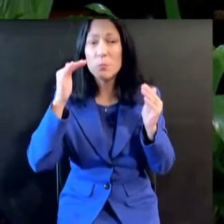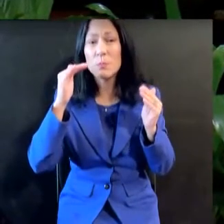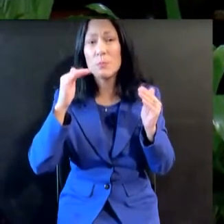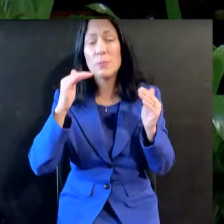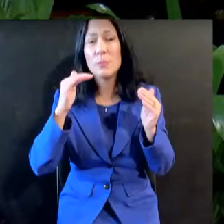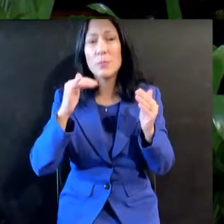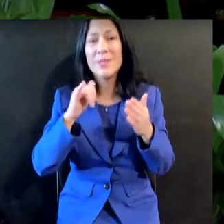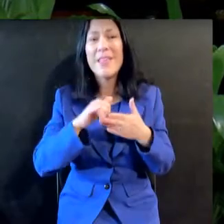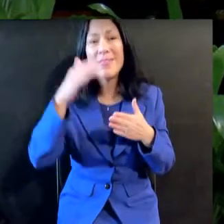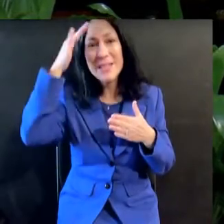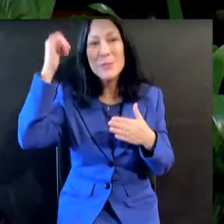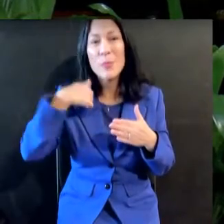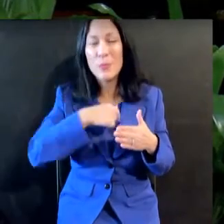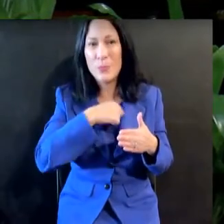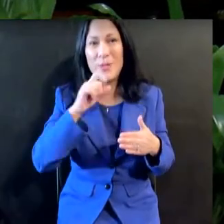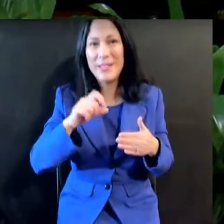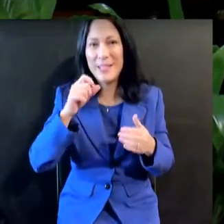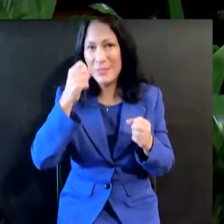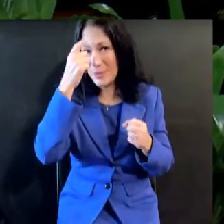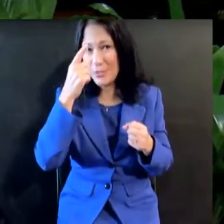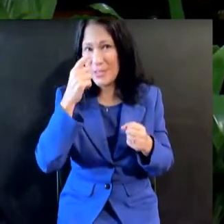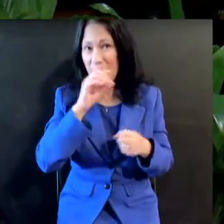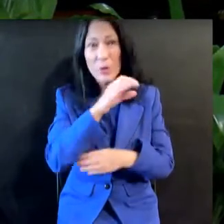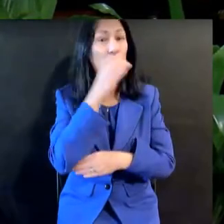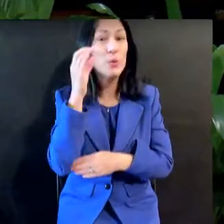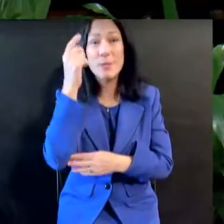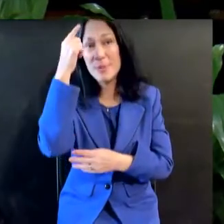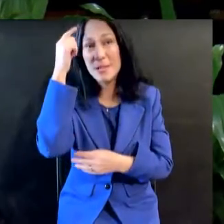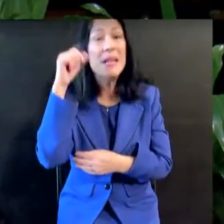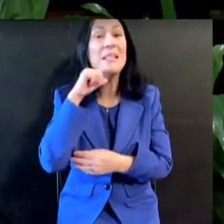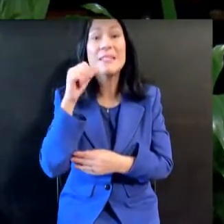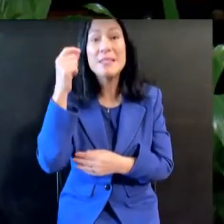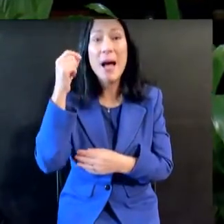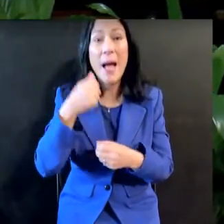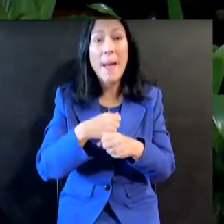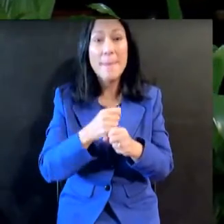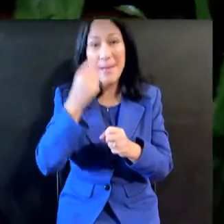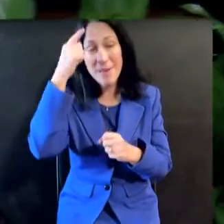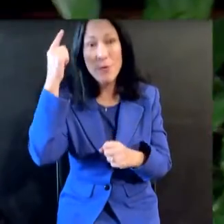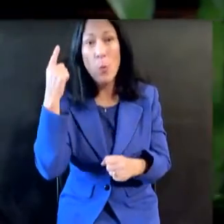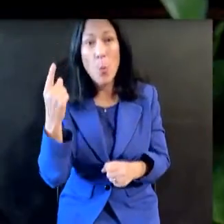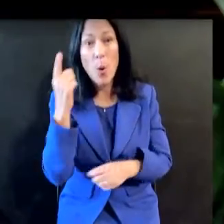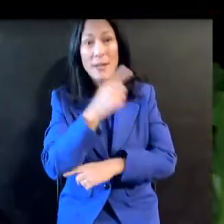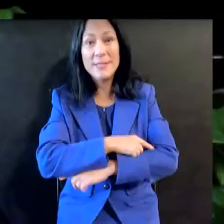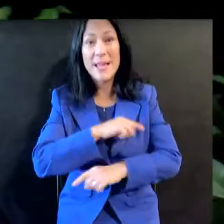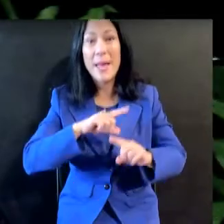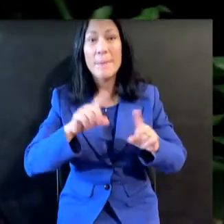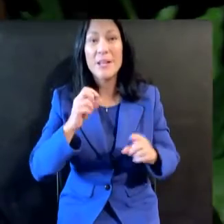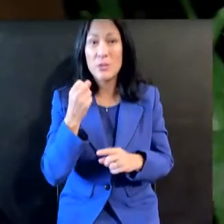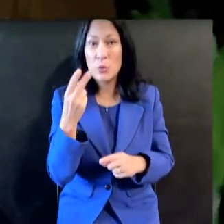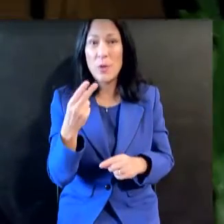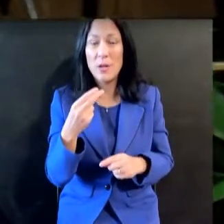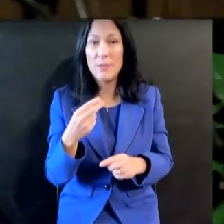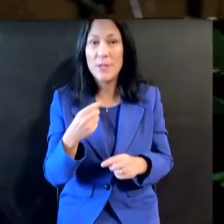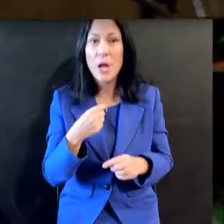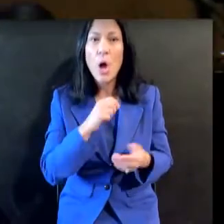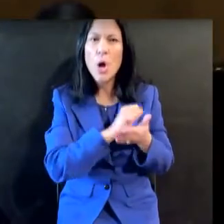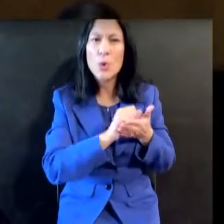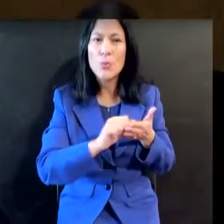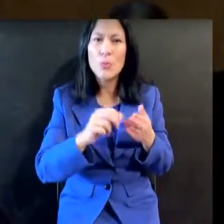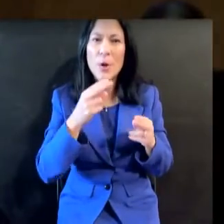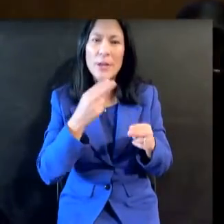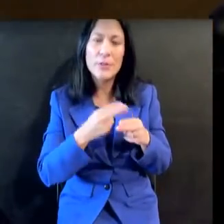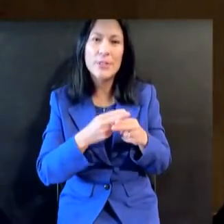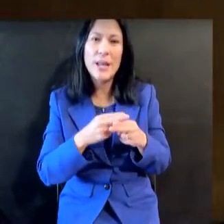That's why we need to understand Christmas isn't made for just one day. It's made for 12. And there's a quote I want to share with you from a writer by the name of Bobby Gross. And he says